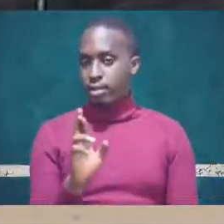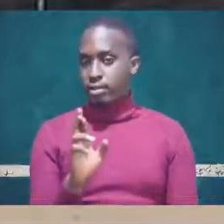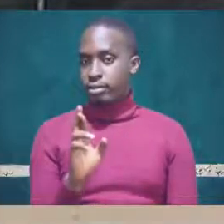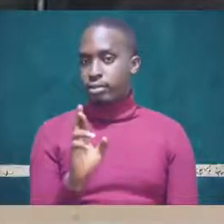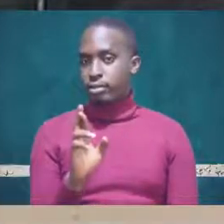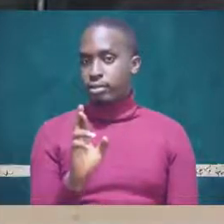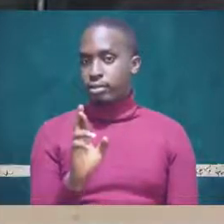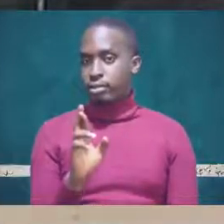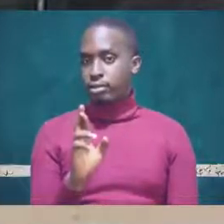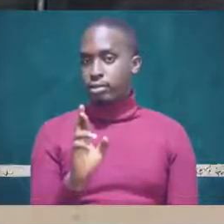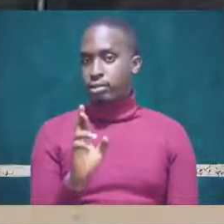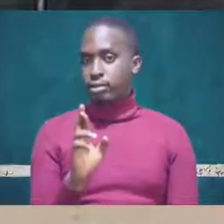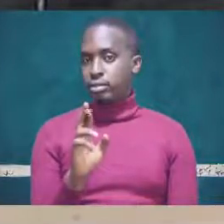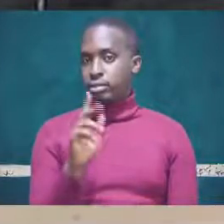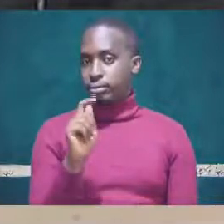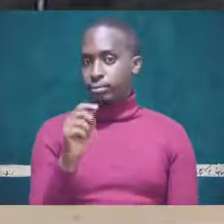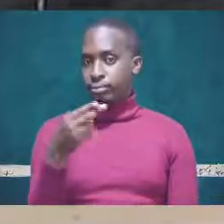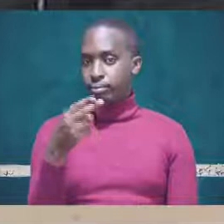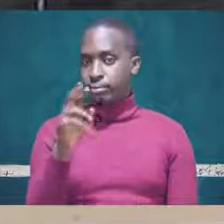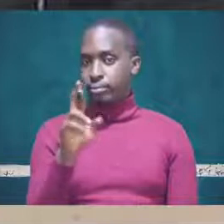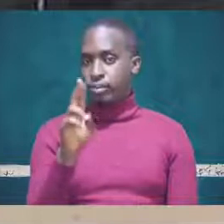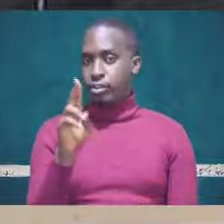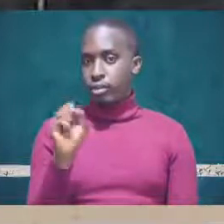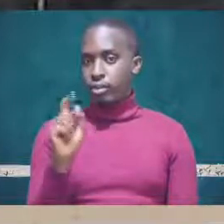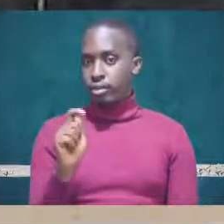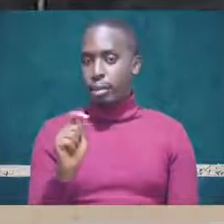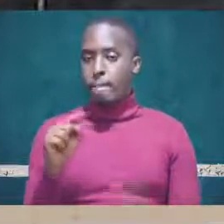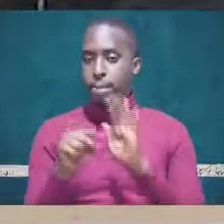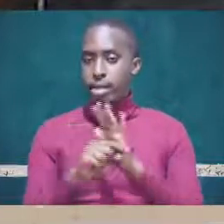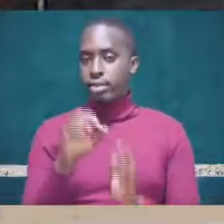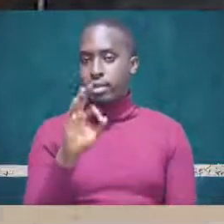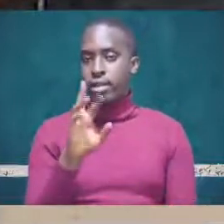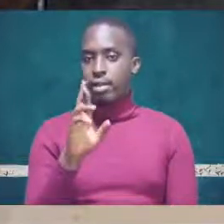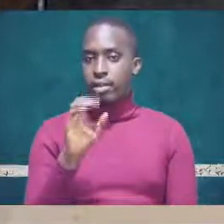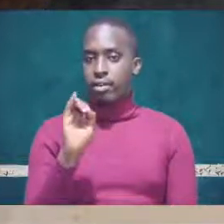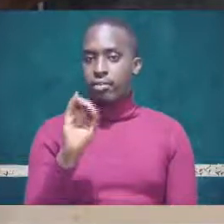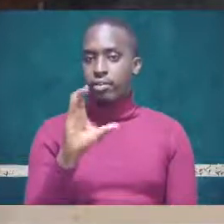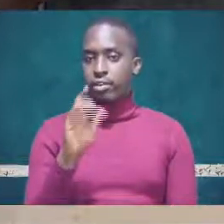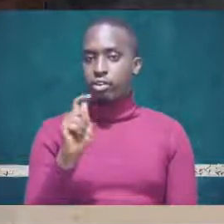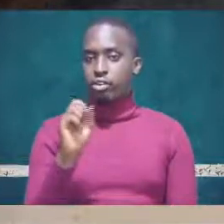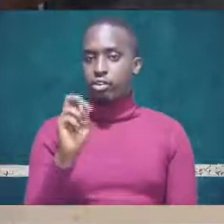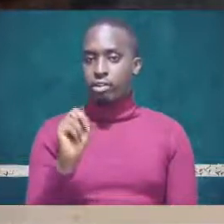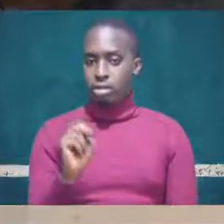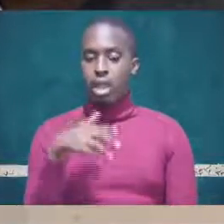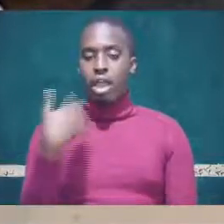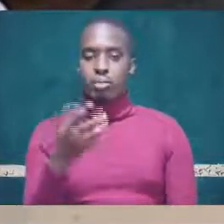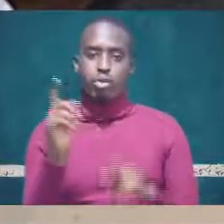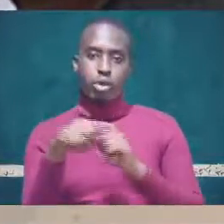Our force is going to be thrust minus friction. That is the force. Then we shall multiply this one by the what?